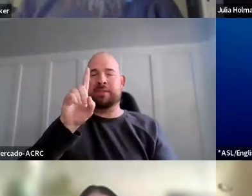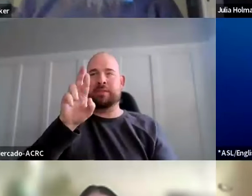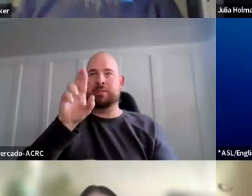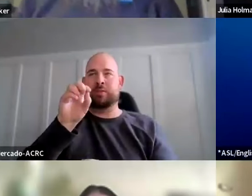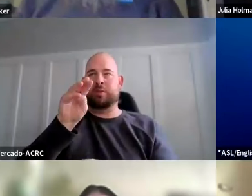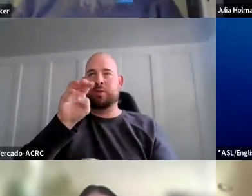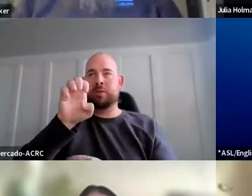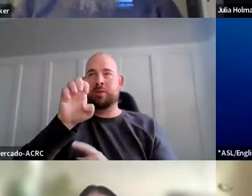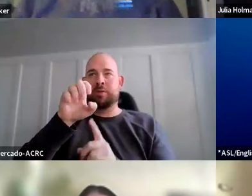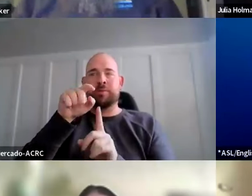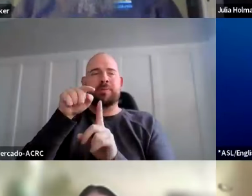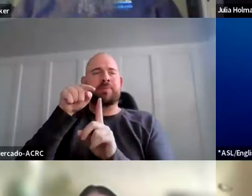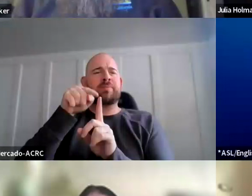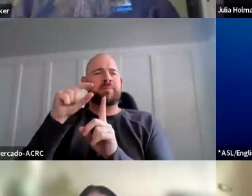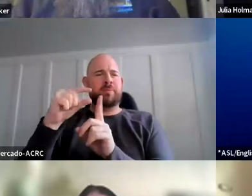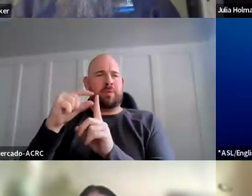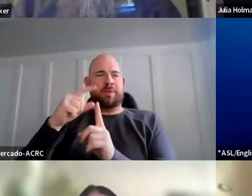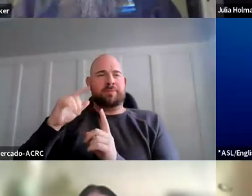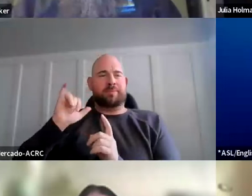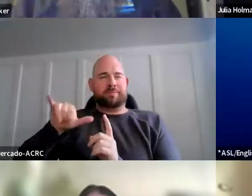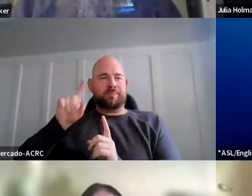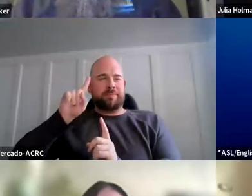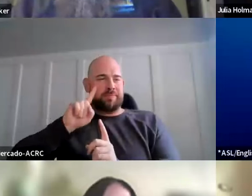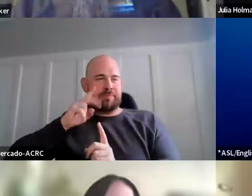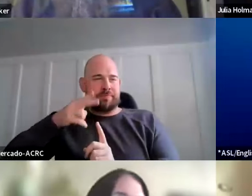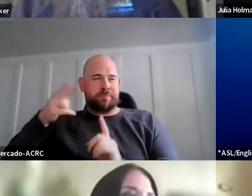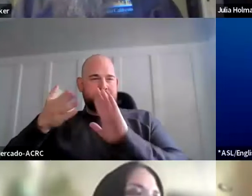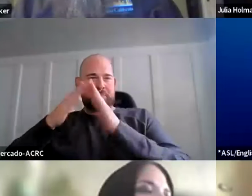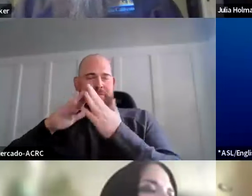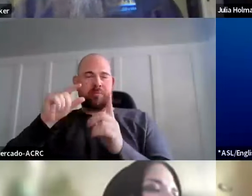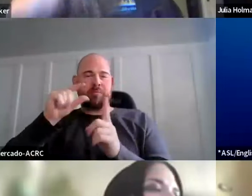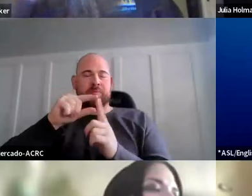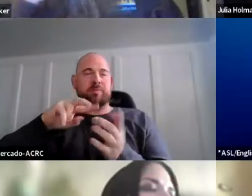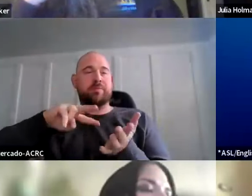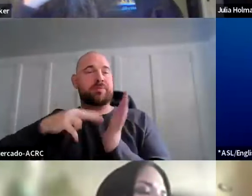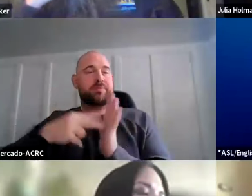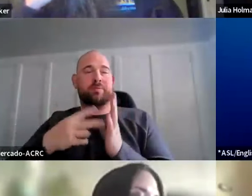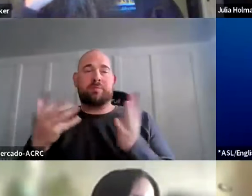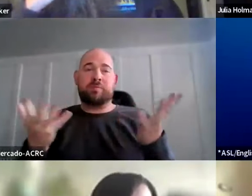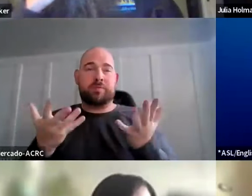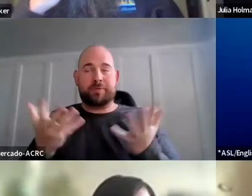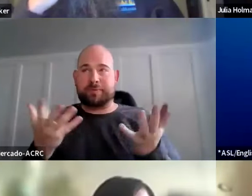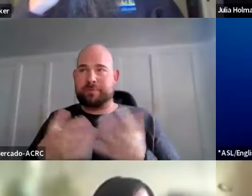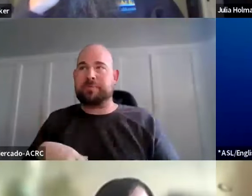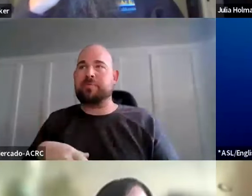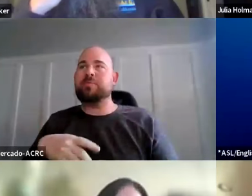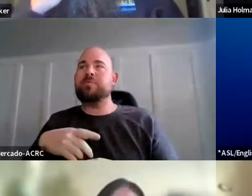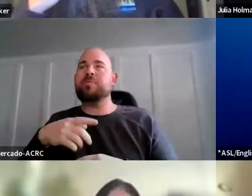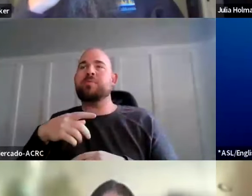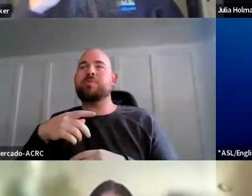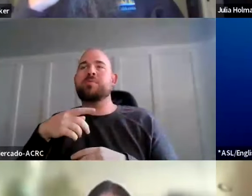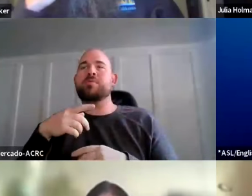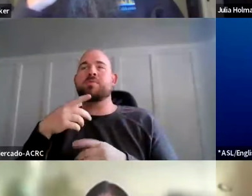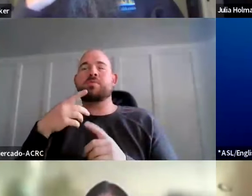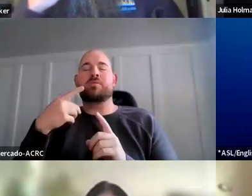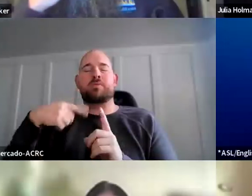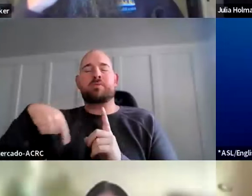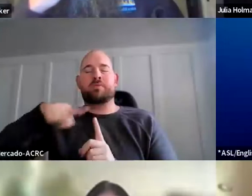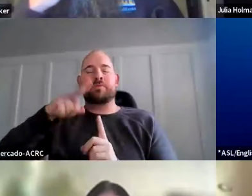the dinner table syndrome. This is a word coined in the